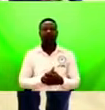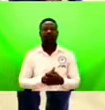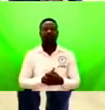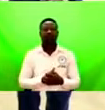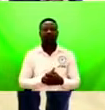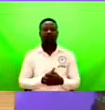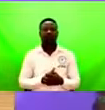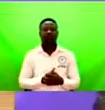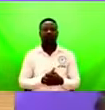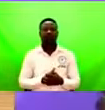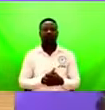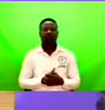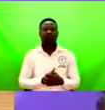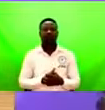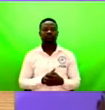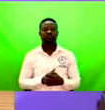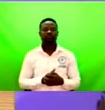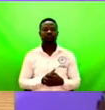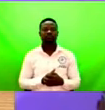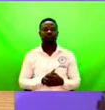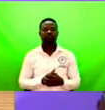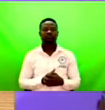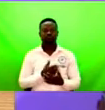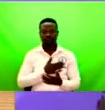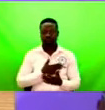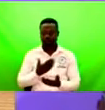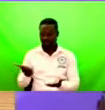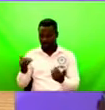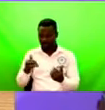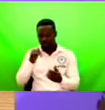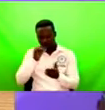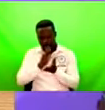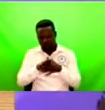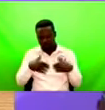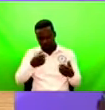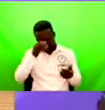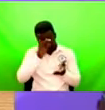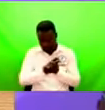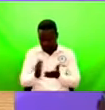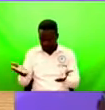May I now ask that your spouses come and join you